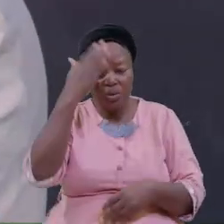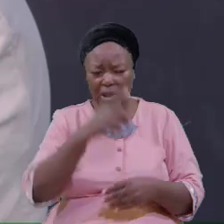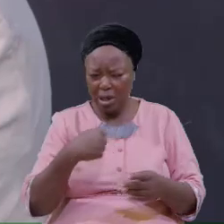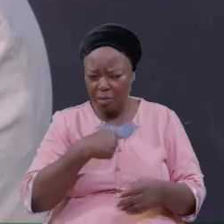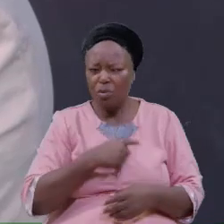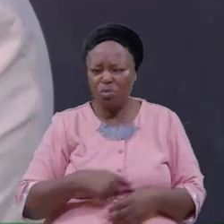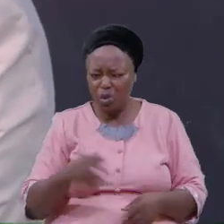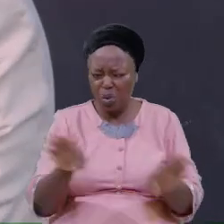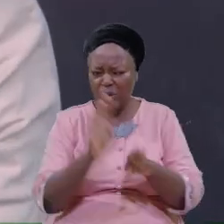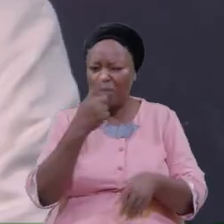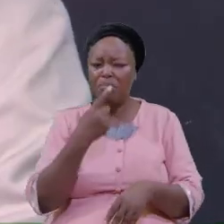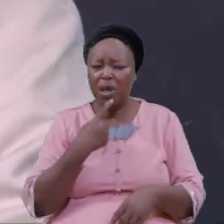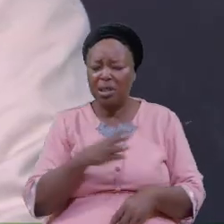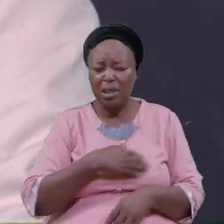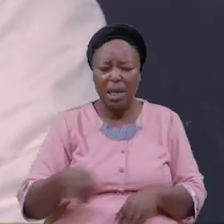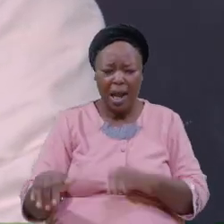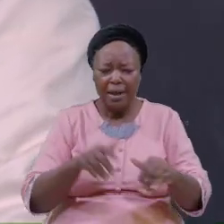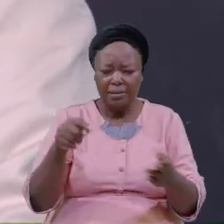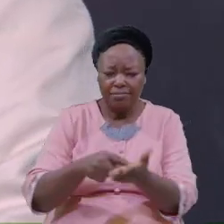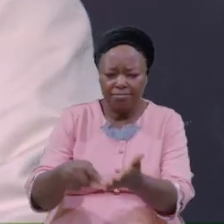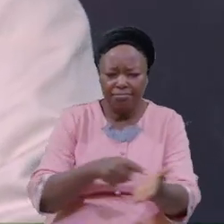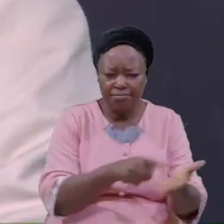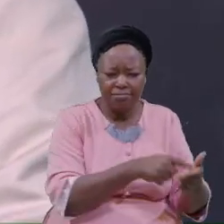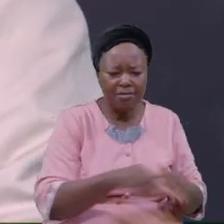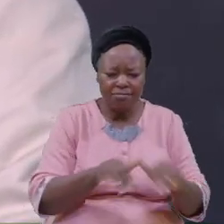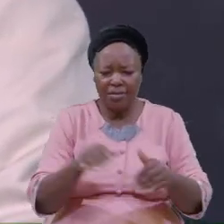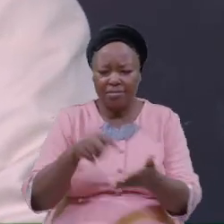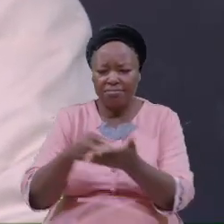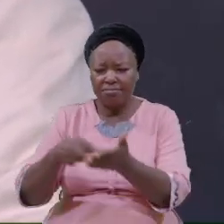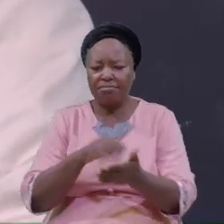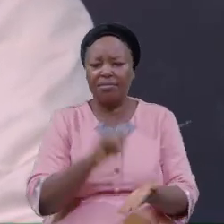act like this and act like that.